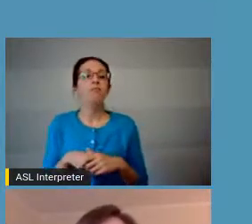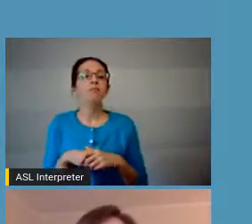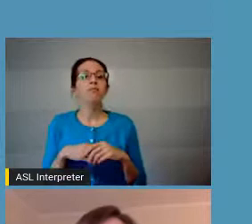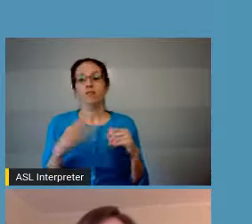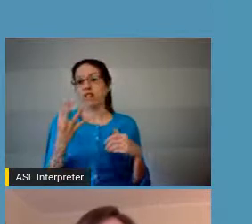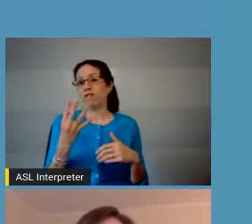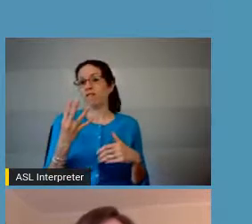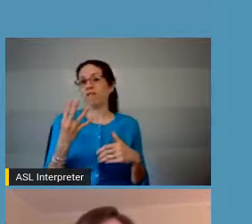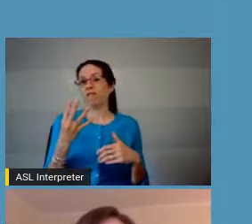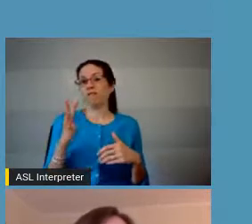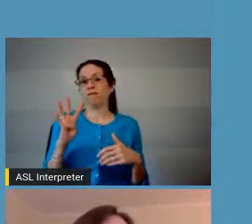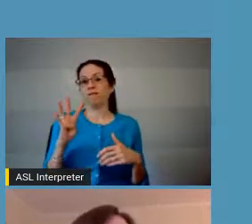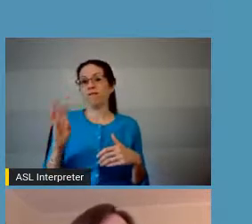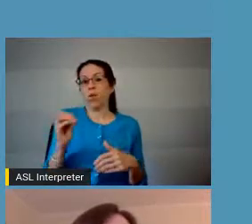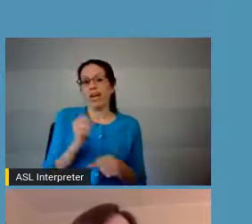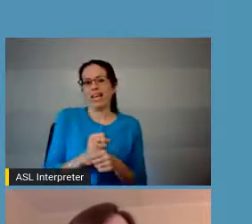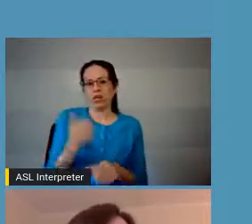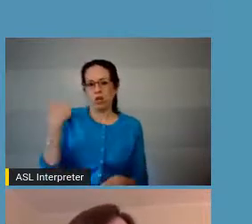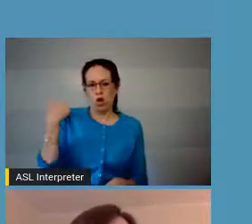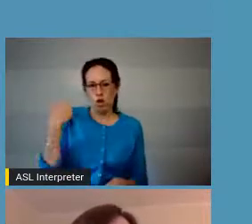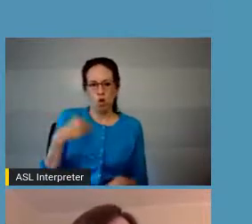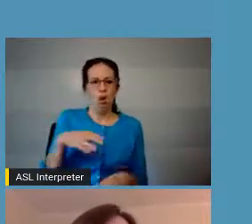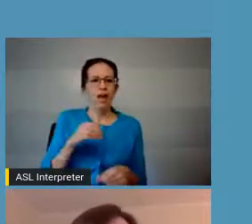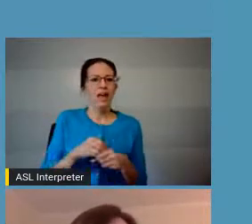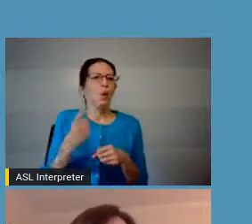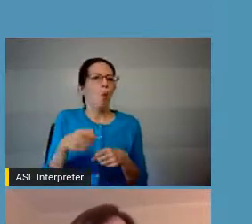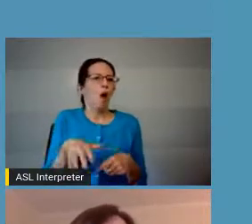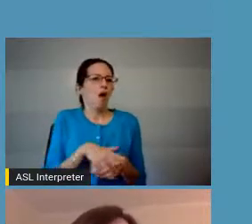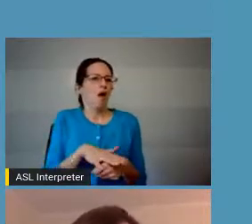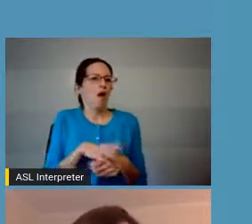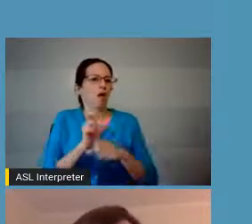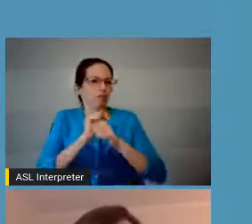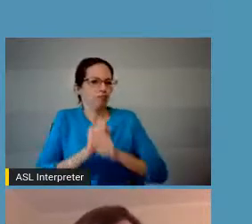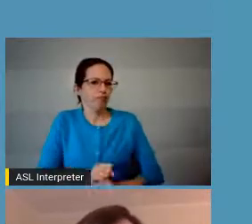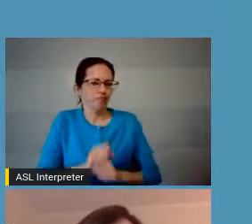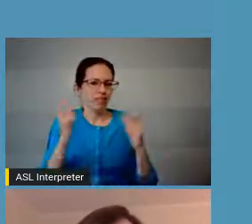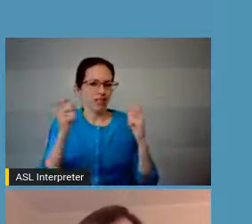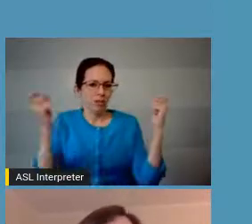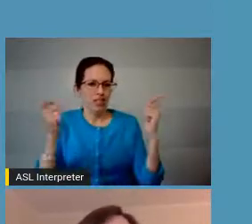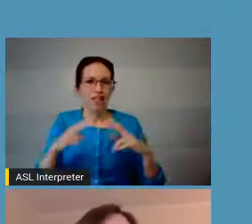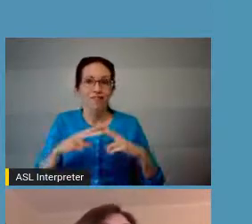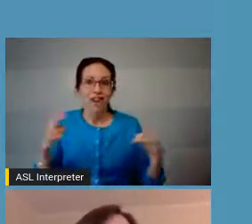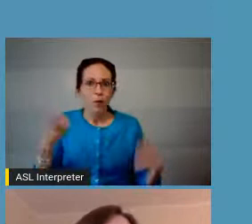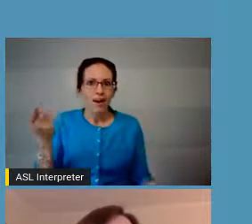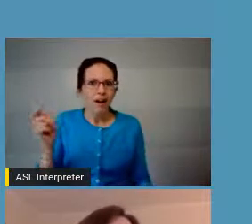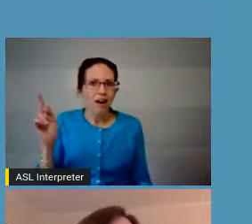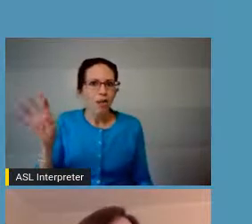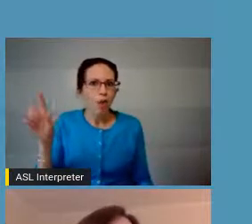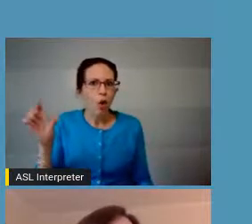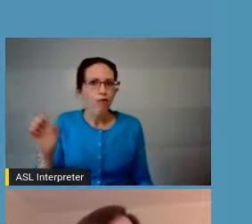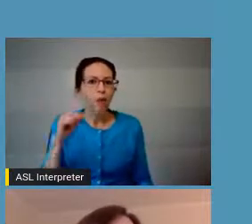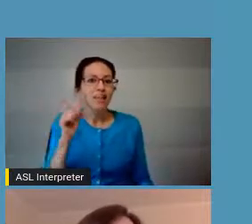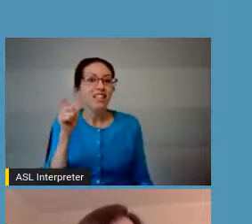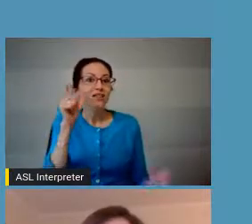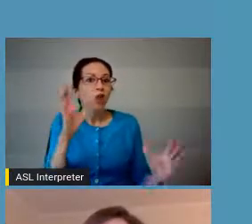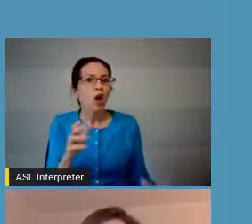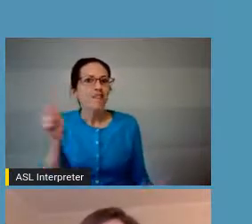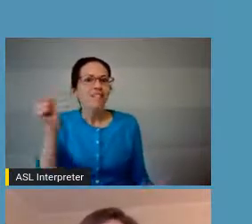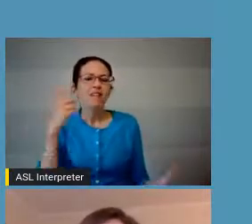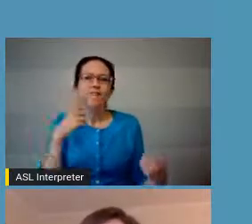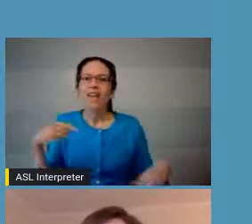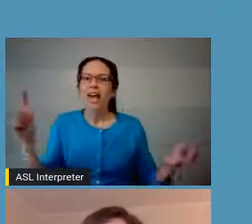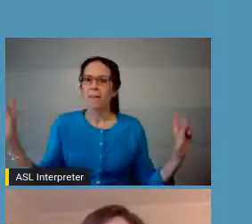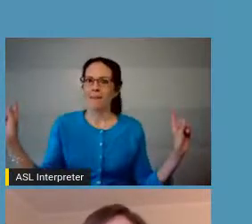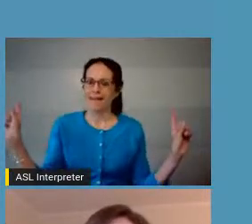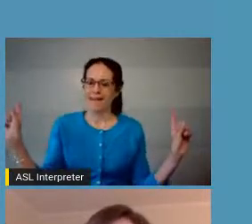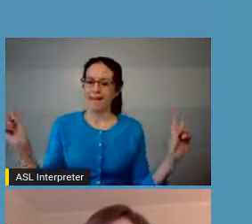ago of one of the area's traditional celebrations. It's very high profile because the photographer is famous. But the museum does have